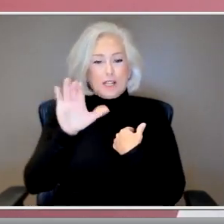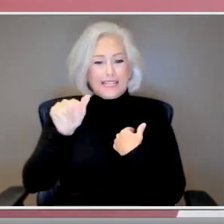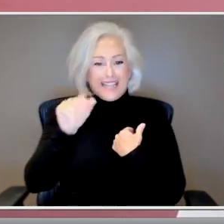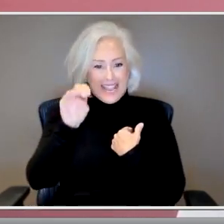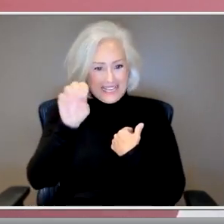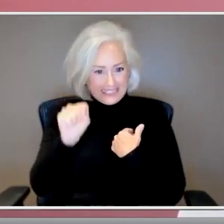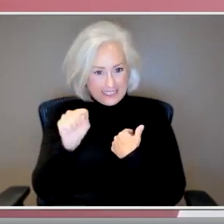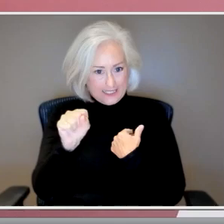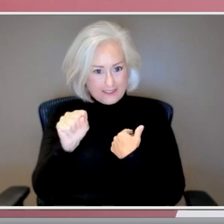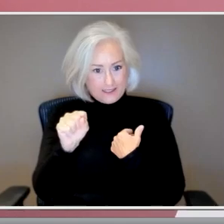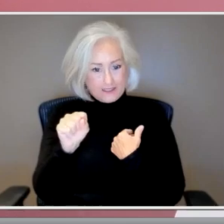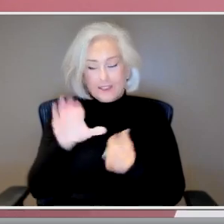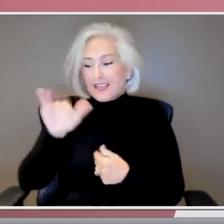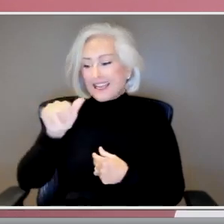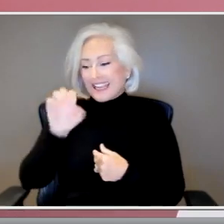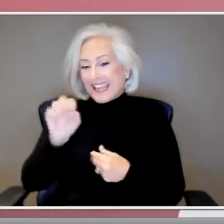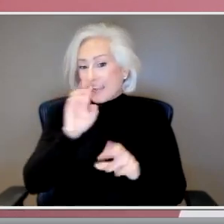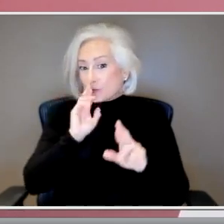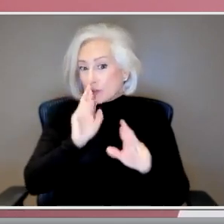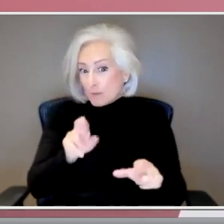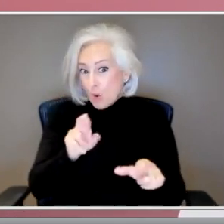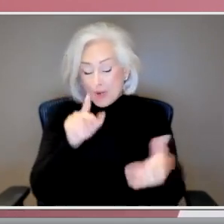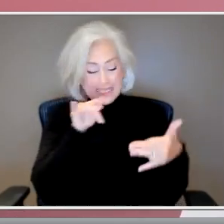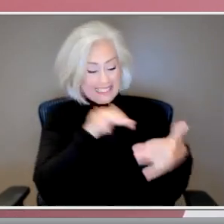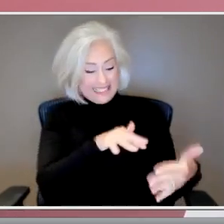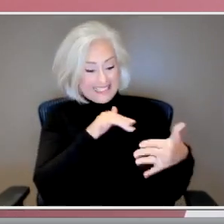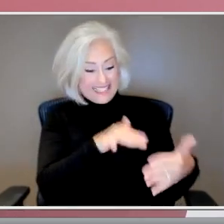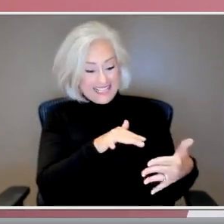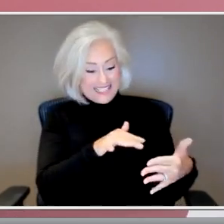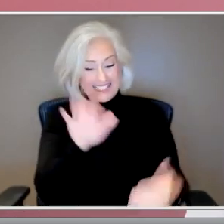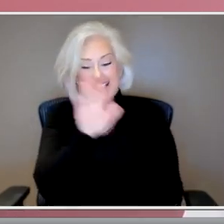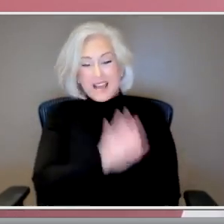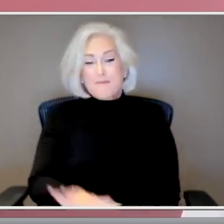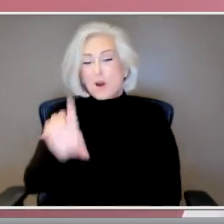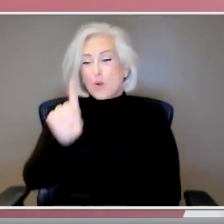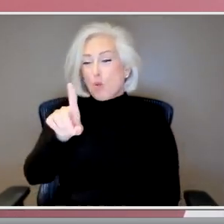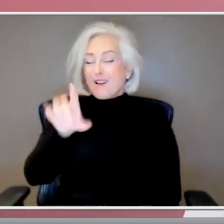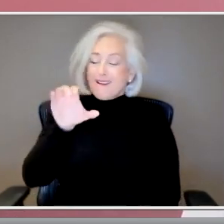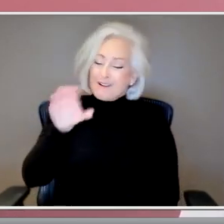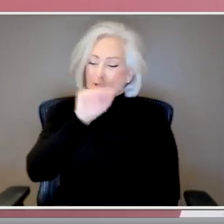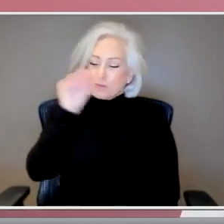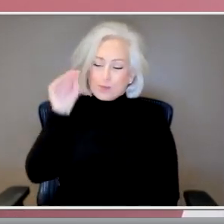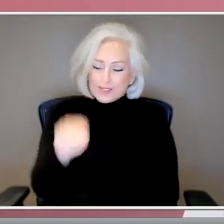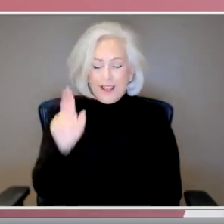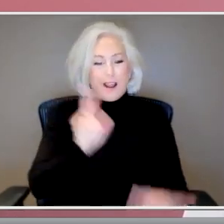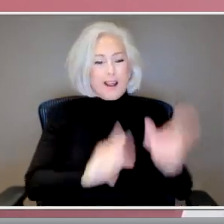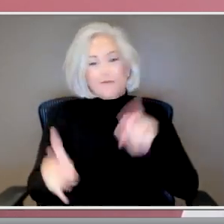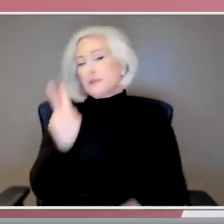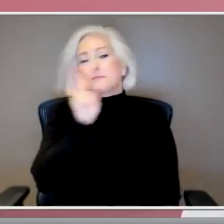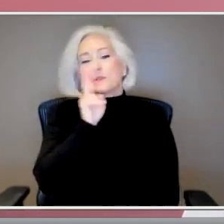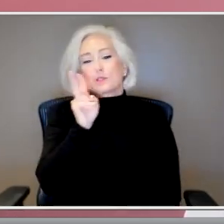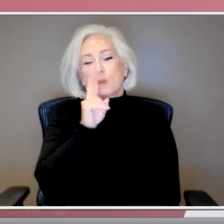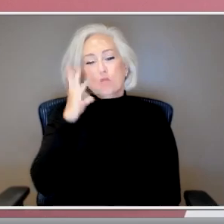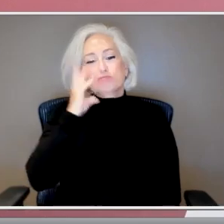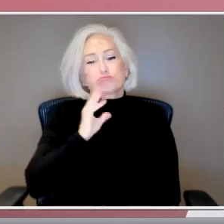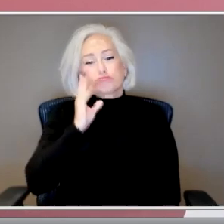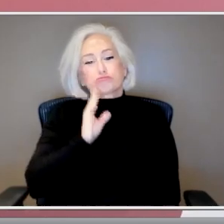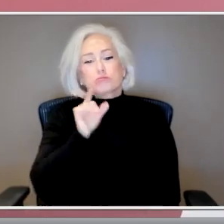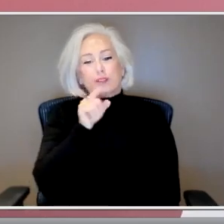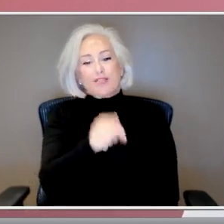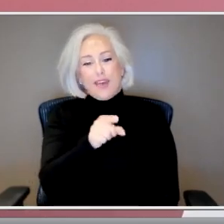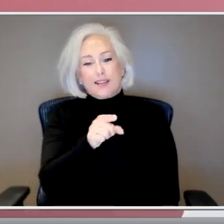reports and the studies you find, it's about 100% incidence of smoking. So you know, this is very much linked to